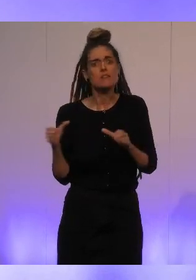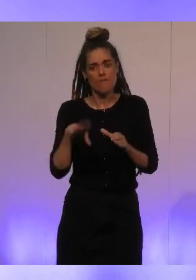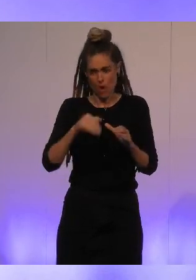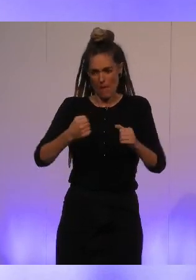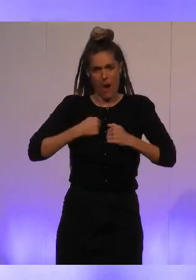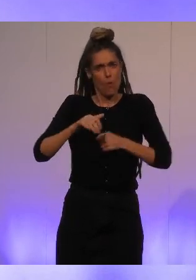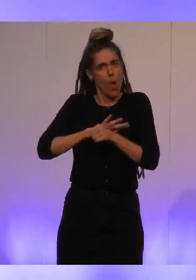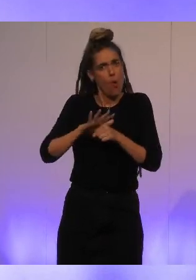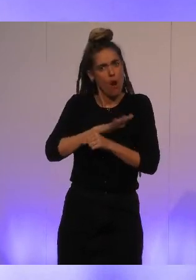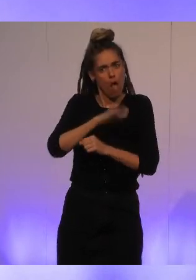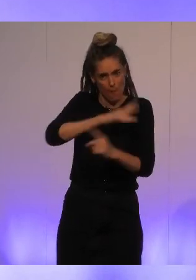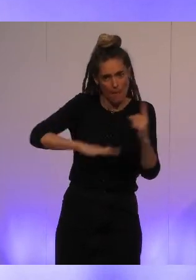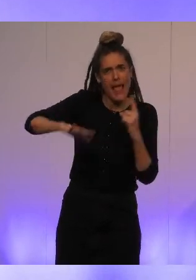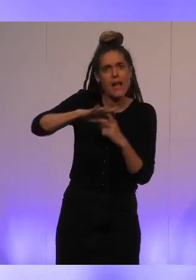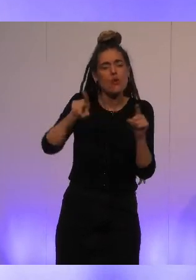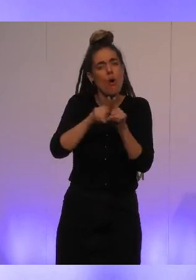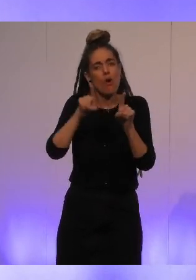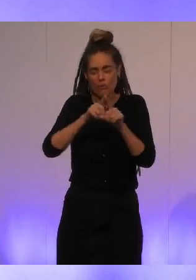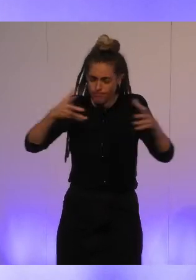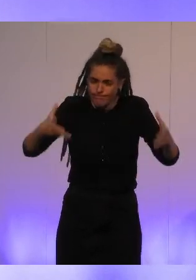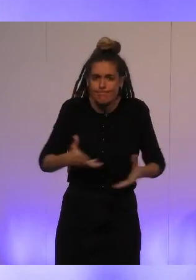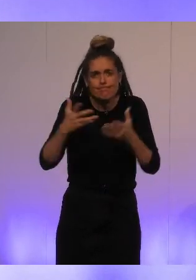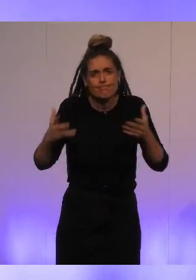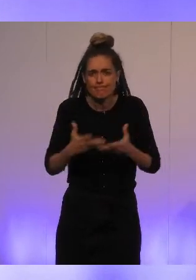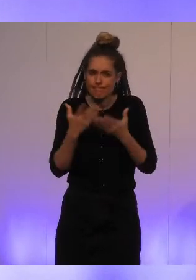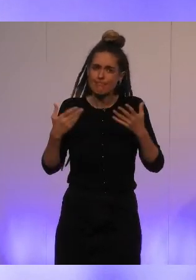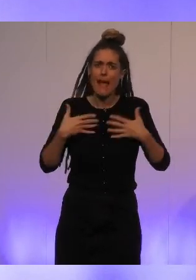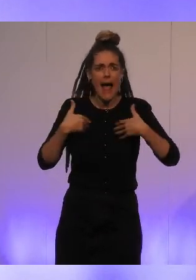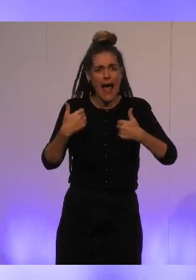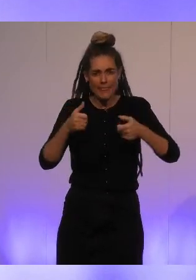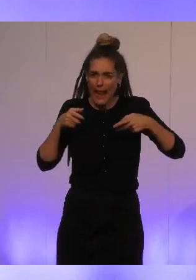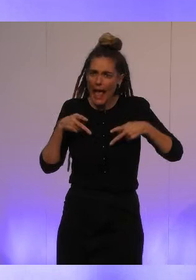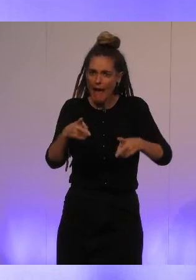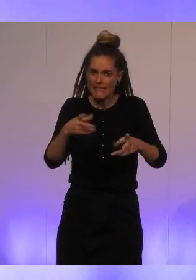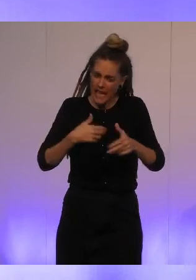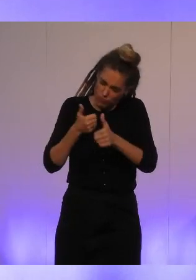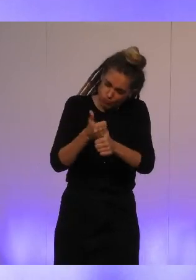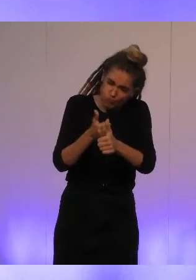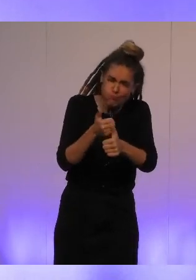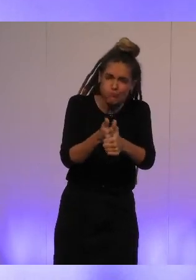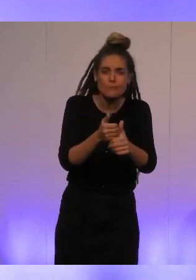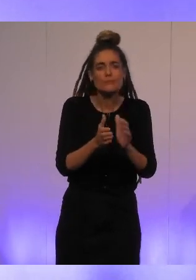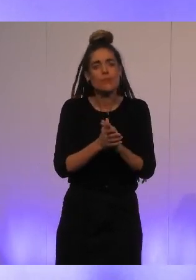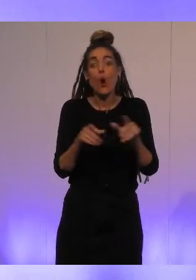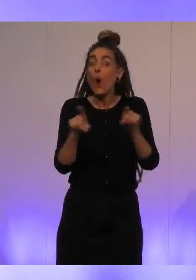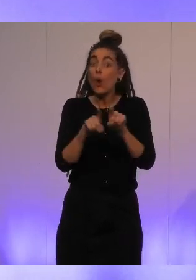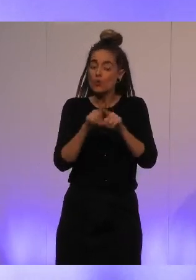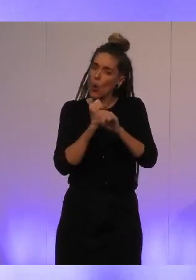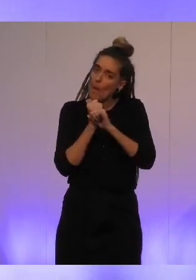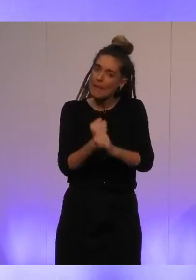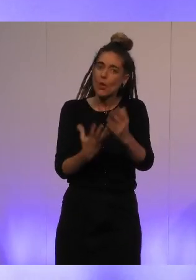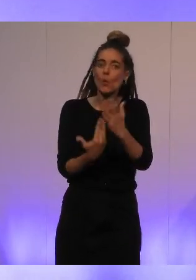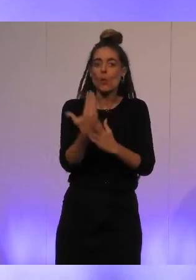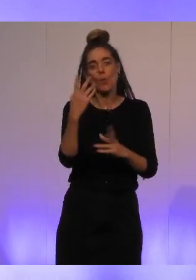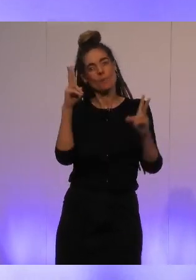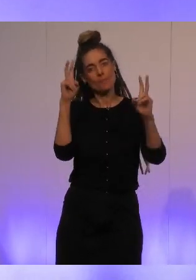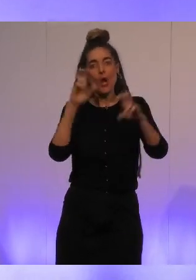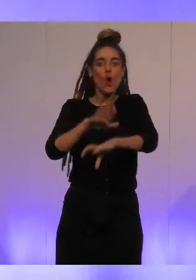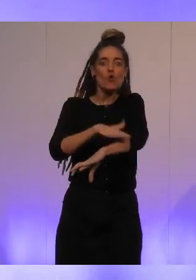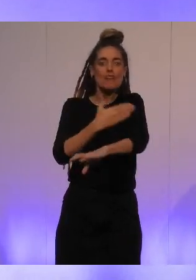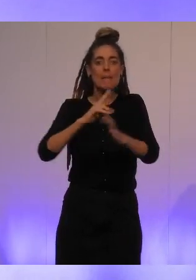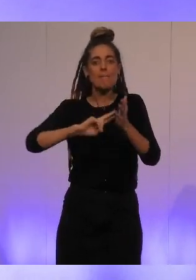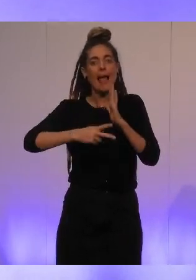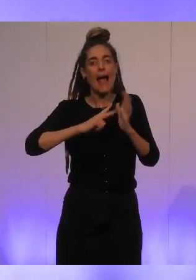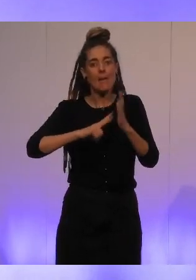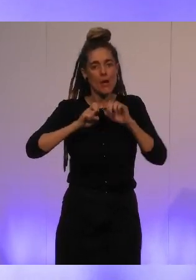and supporting the promotion of a healthy lifestyle. We've also committed to a new green plan that was launched earlier this